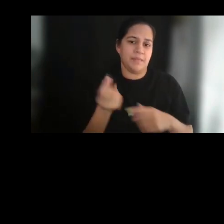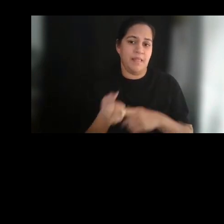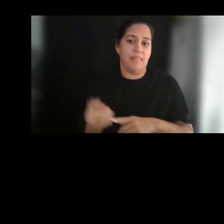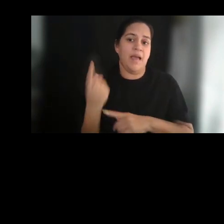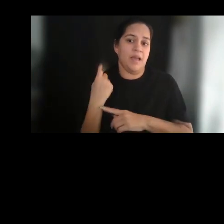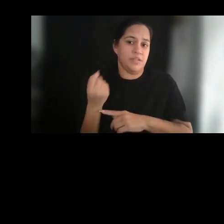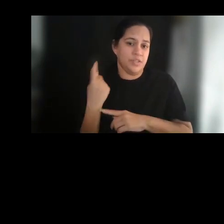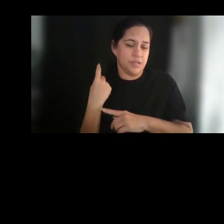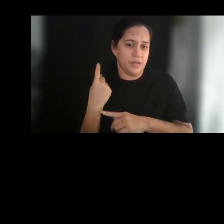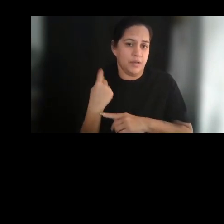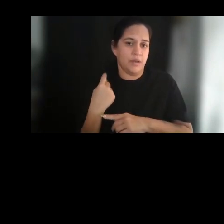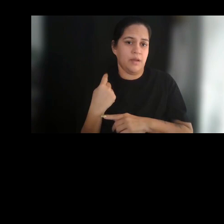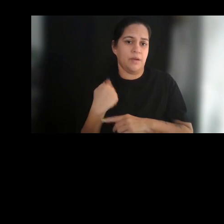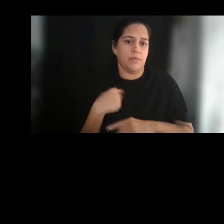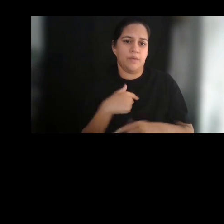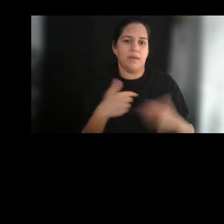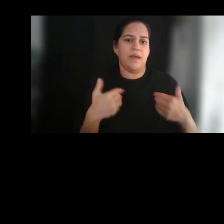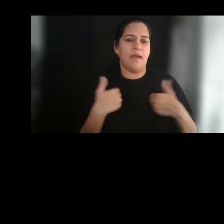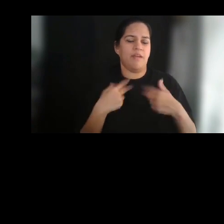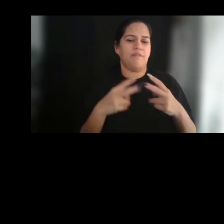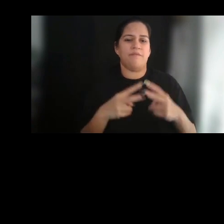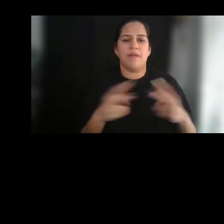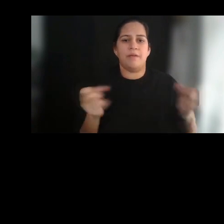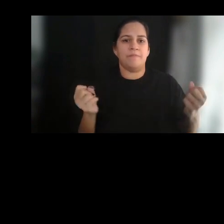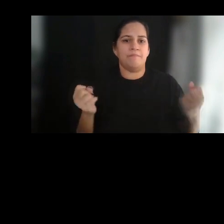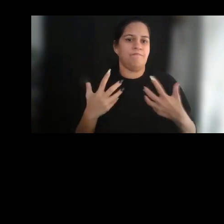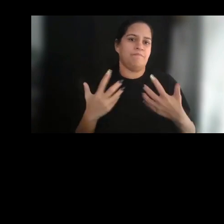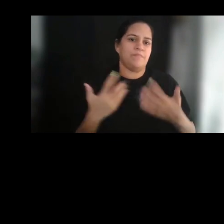a very frightening thing happen where